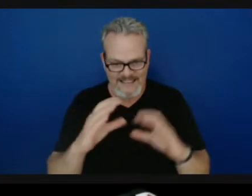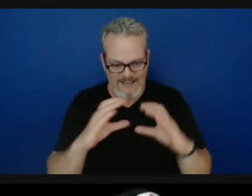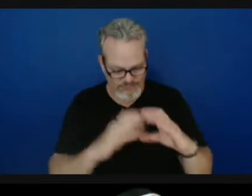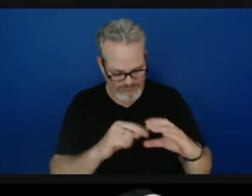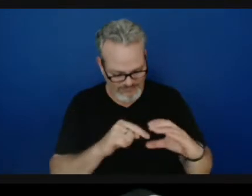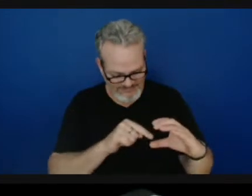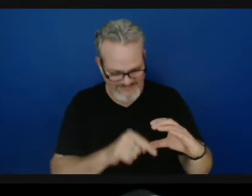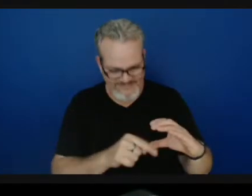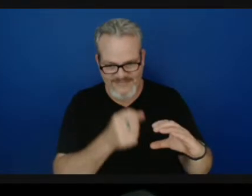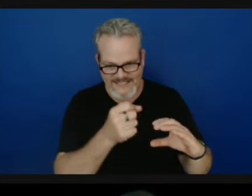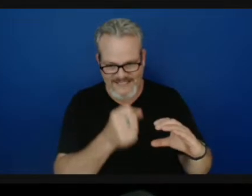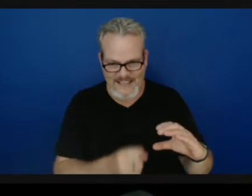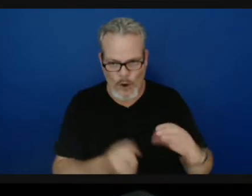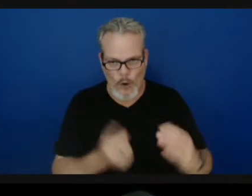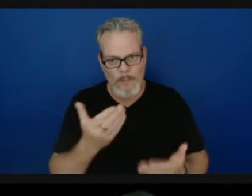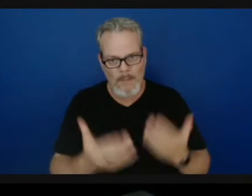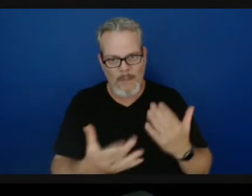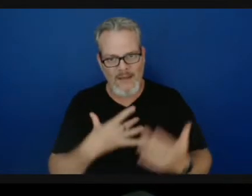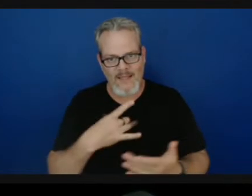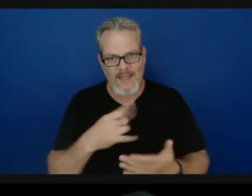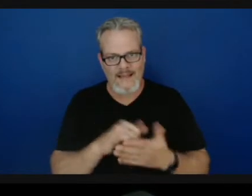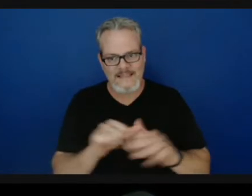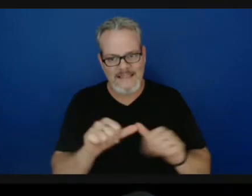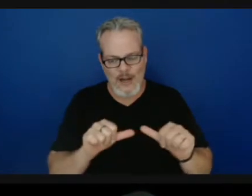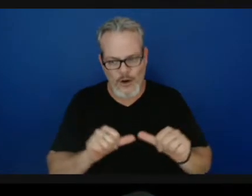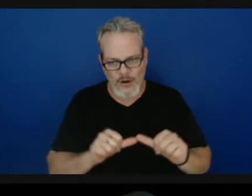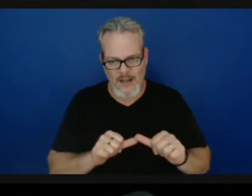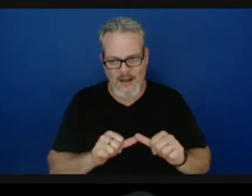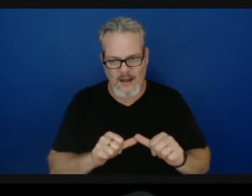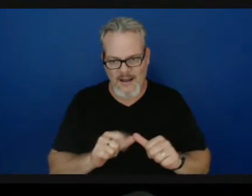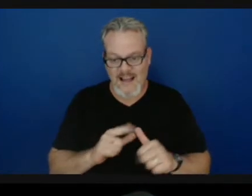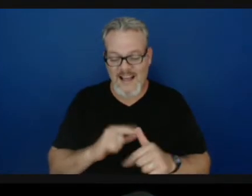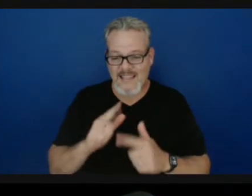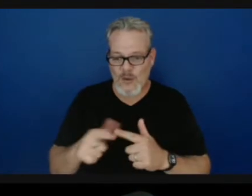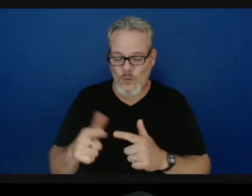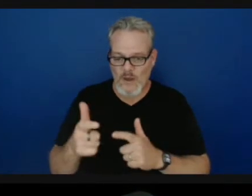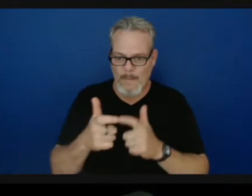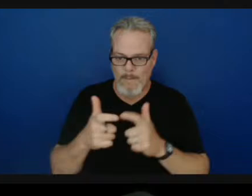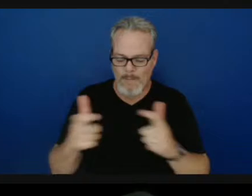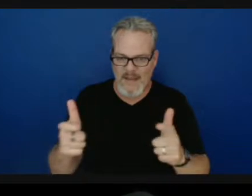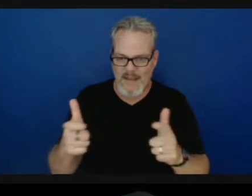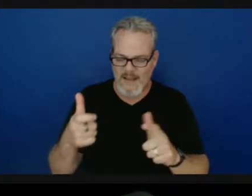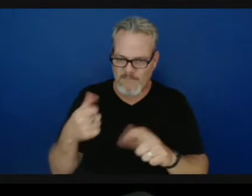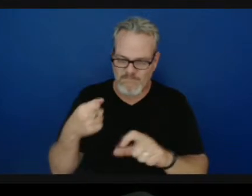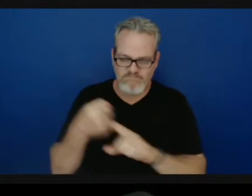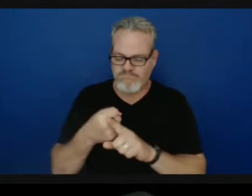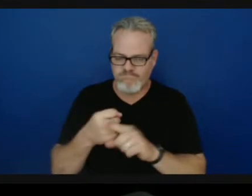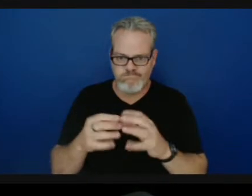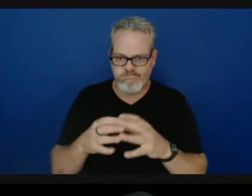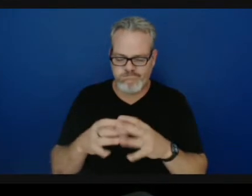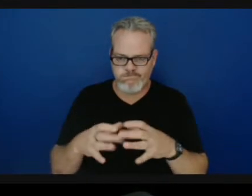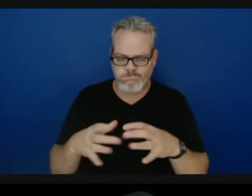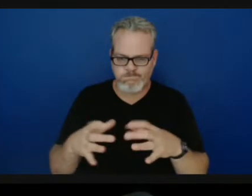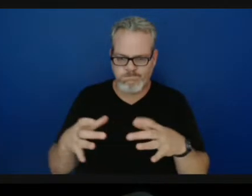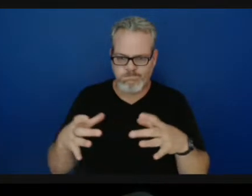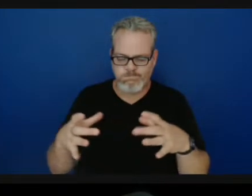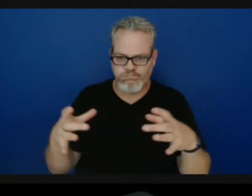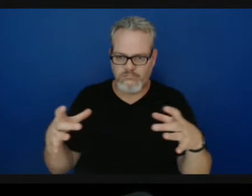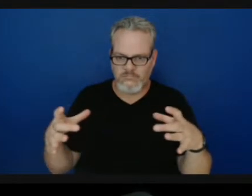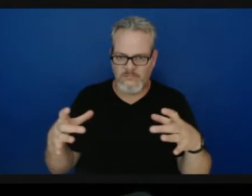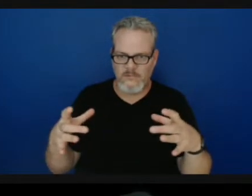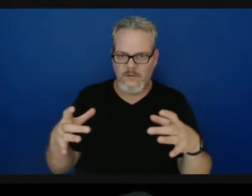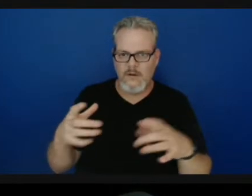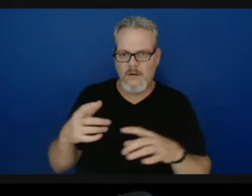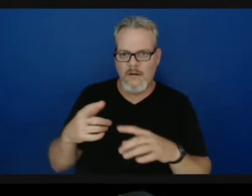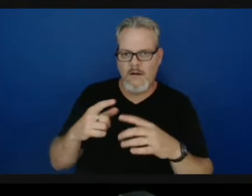So maybe likes that area a little more. Then we had a big pulse into the Kauai. This was from April 21st to